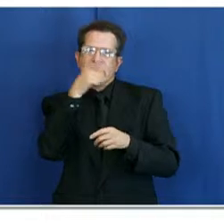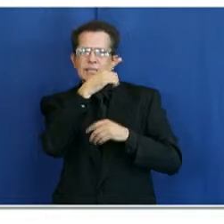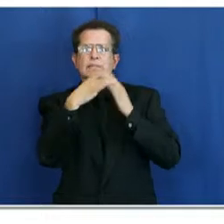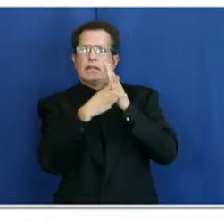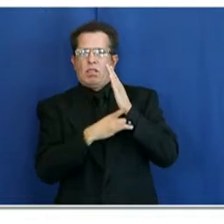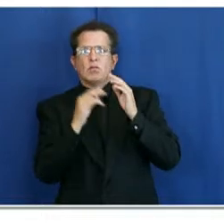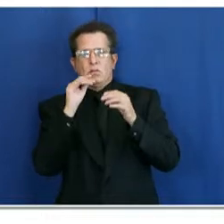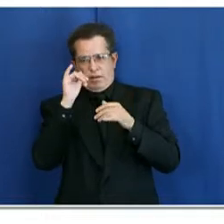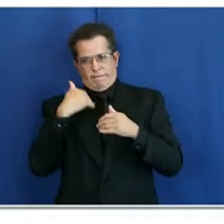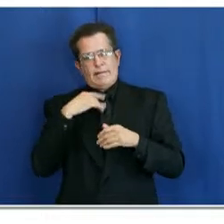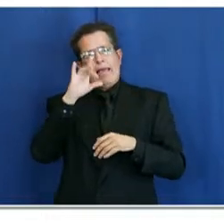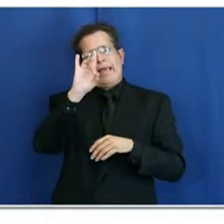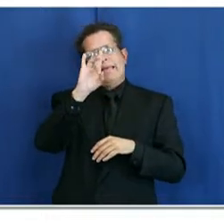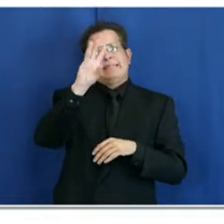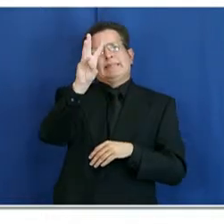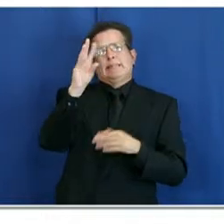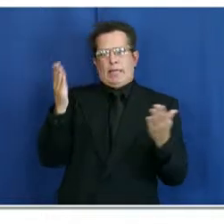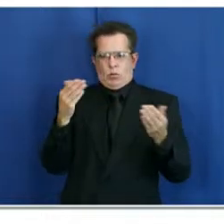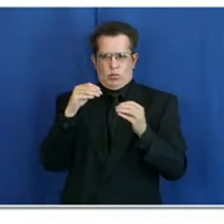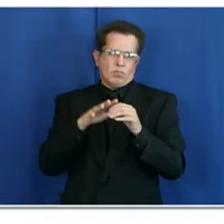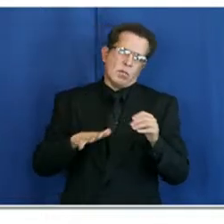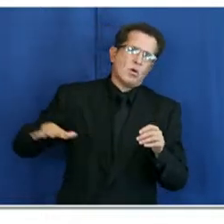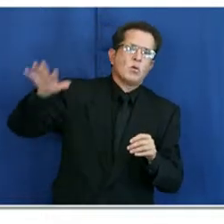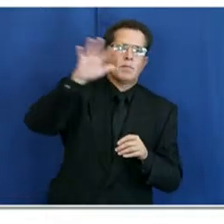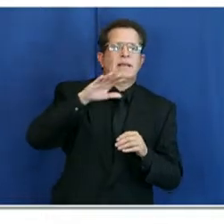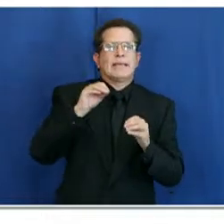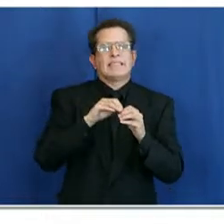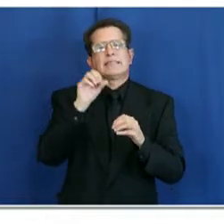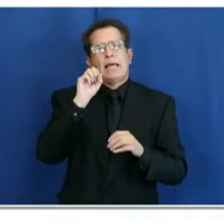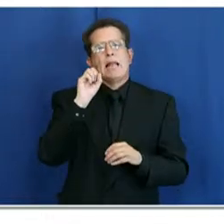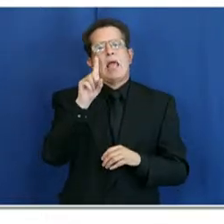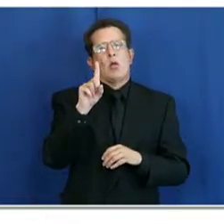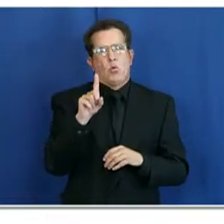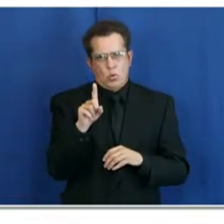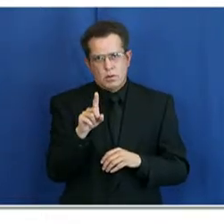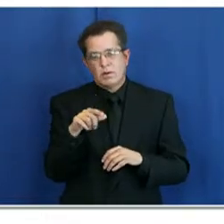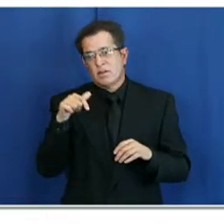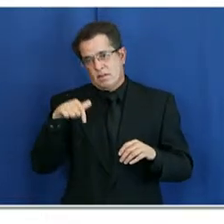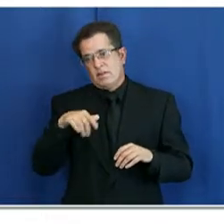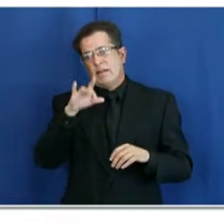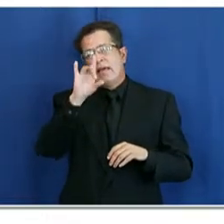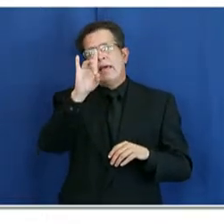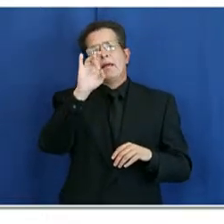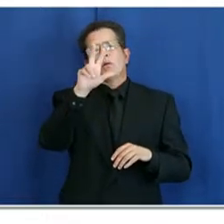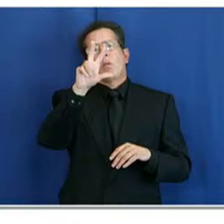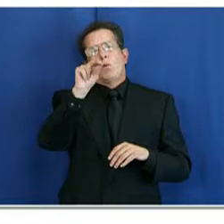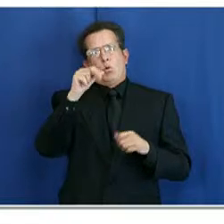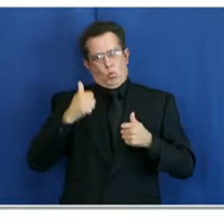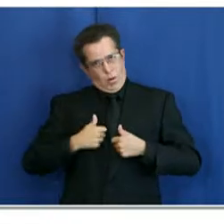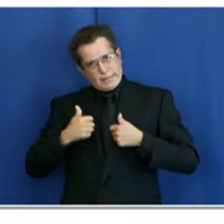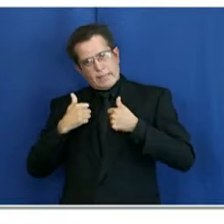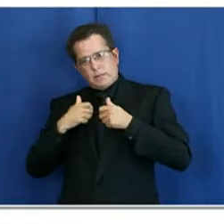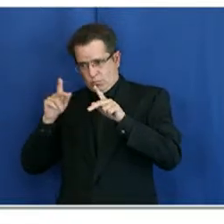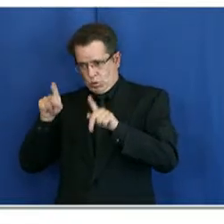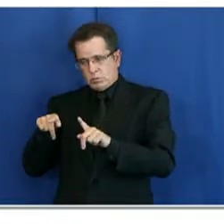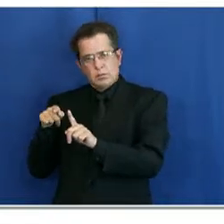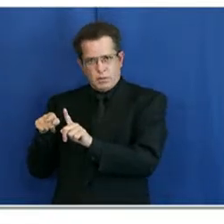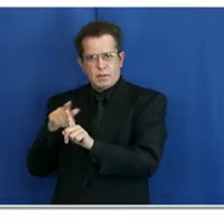and there are 86 in San Diego. In this setting, there have been 830 residents